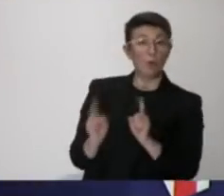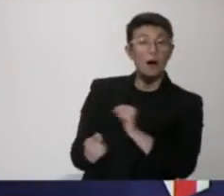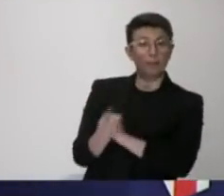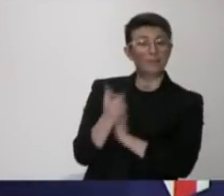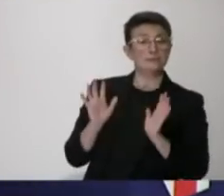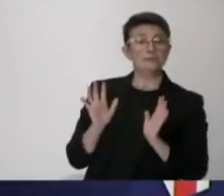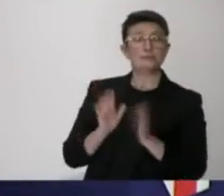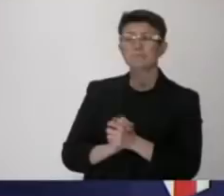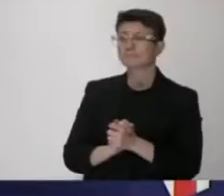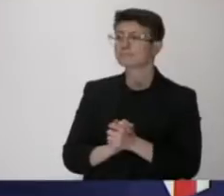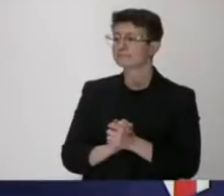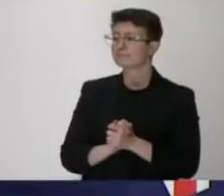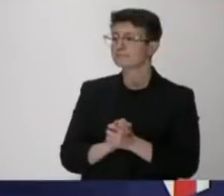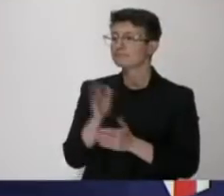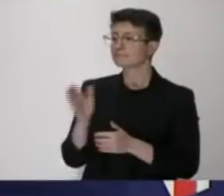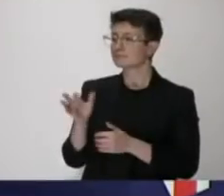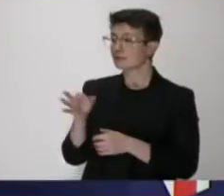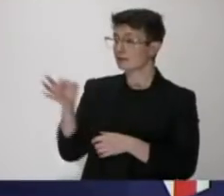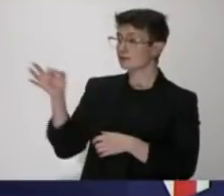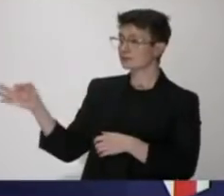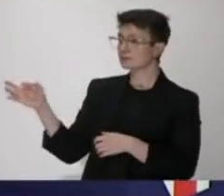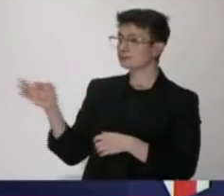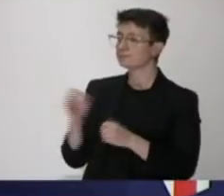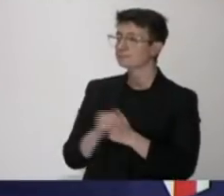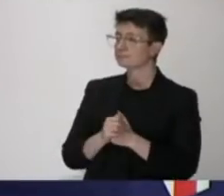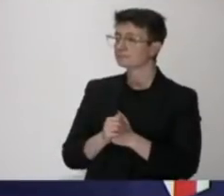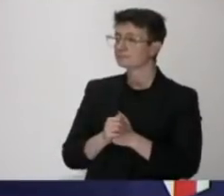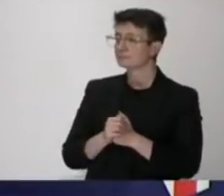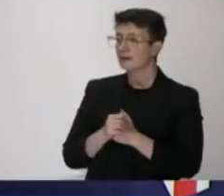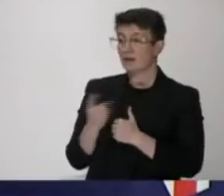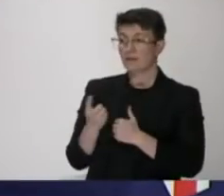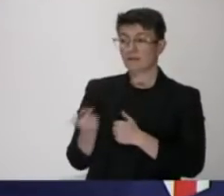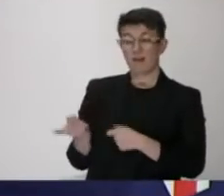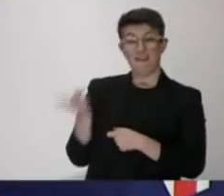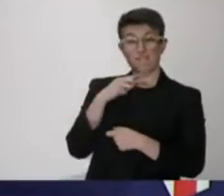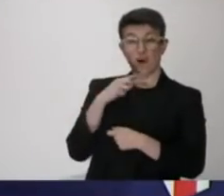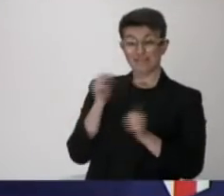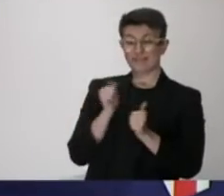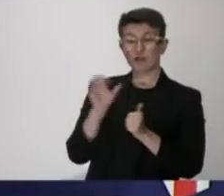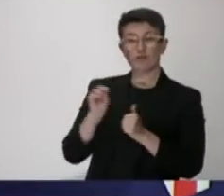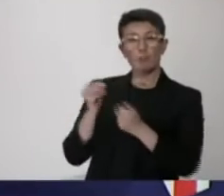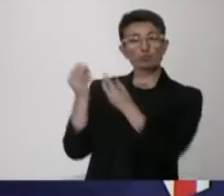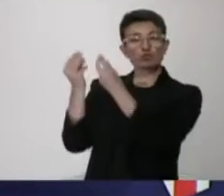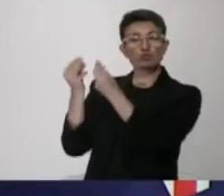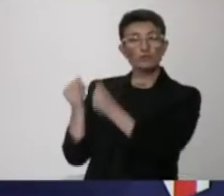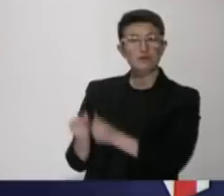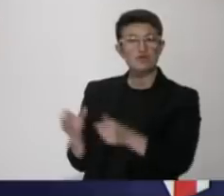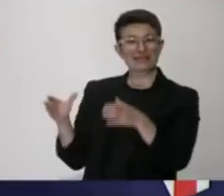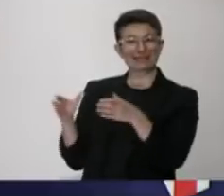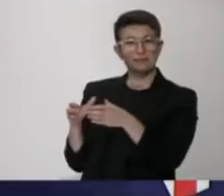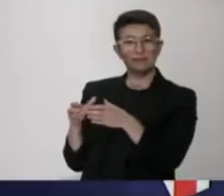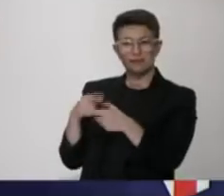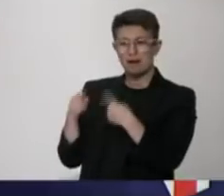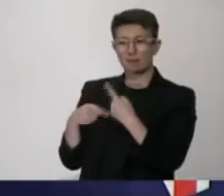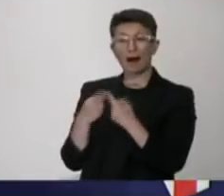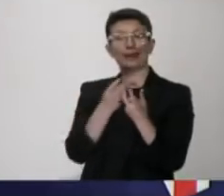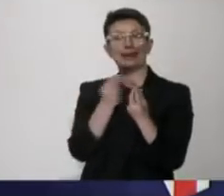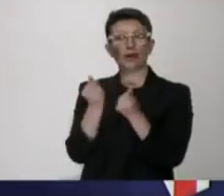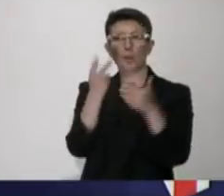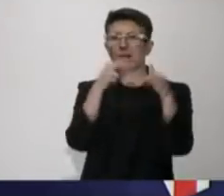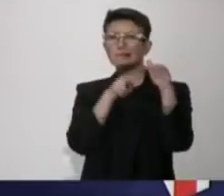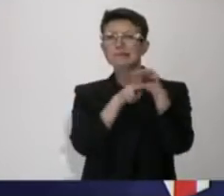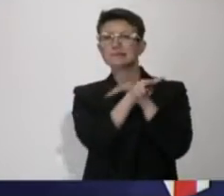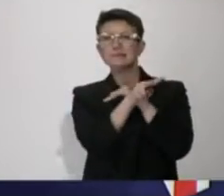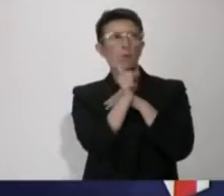have you got any advice from Treasury about a change in the economic outlook or forecast because of what's happening overseas